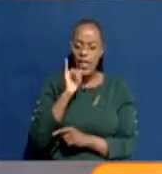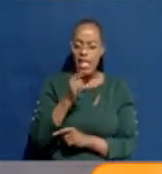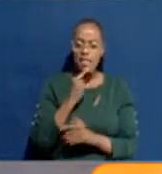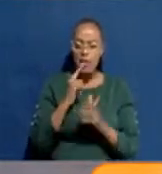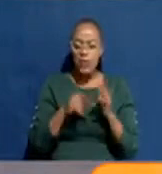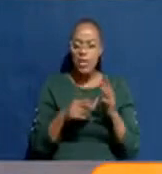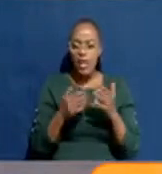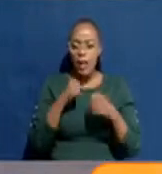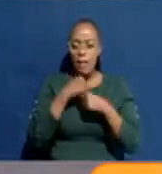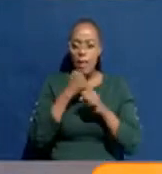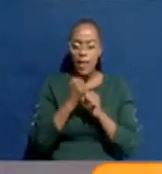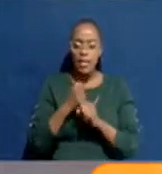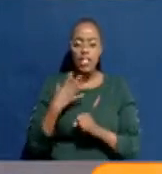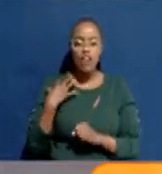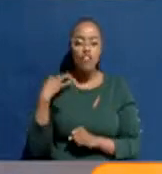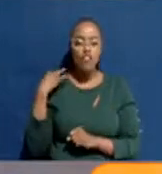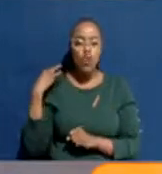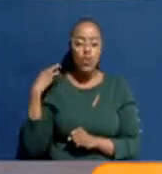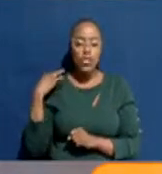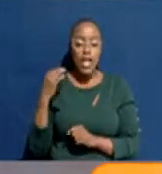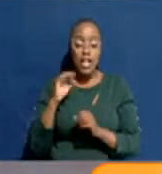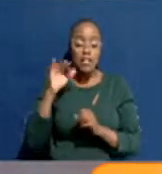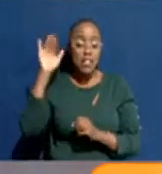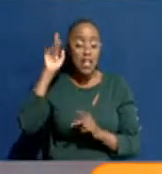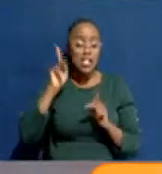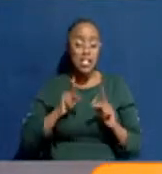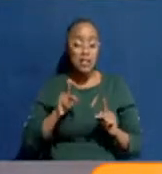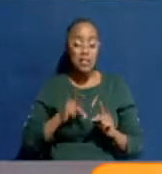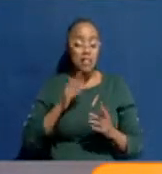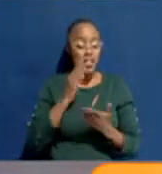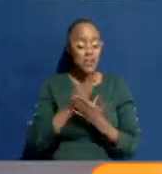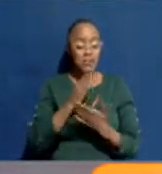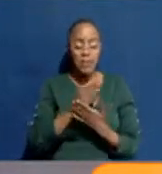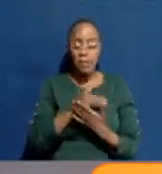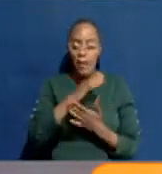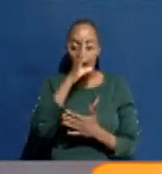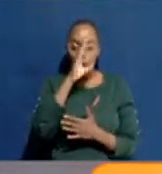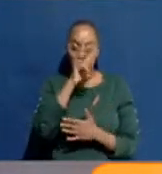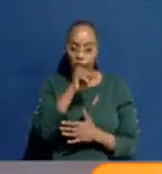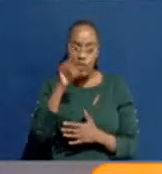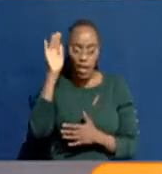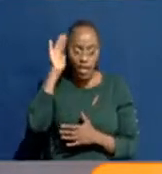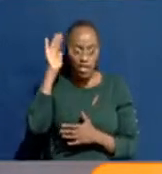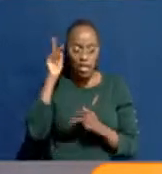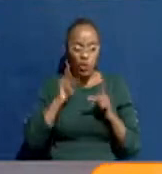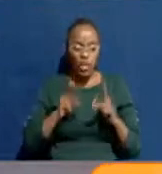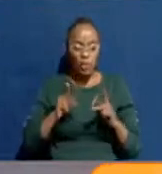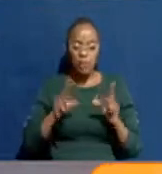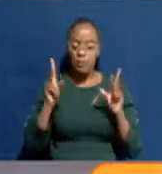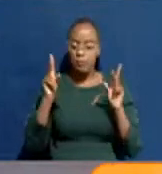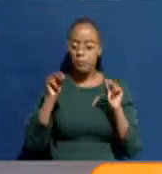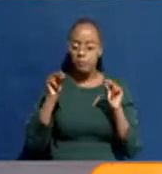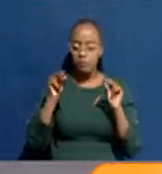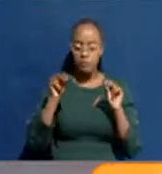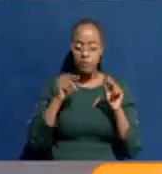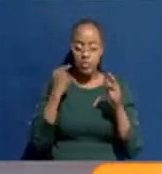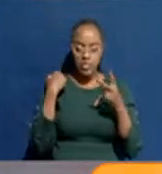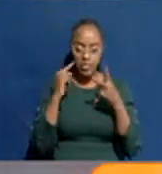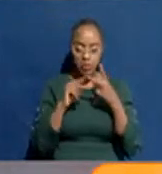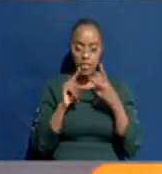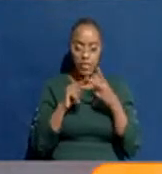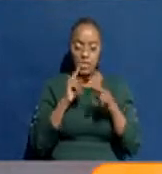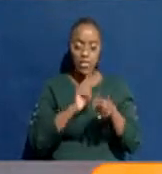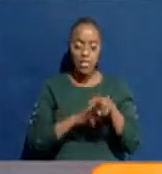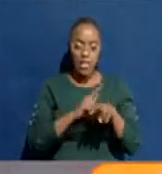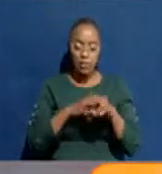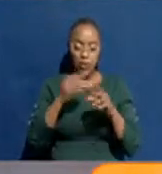saying, make it voluntary. So if they listen to the public, I really, really doubt if they listened. Two is that when you go